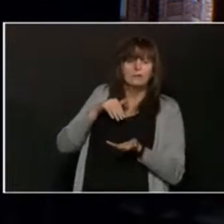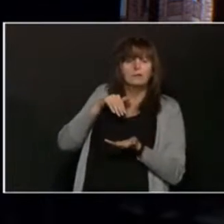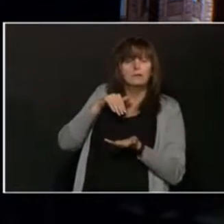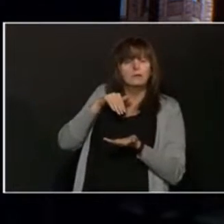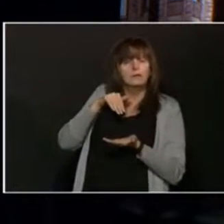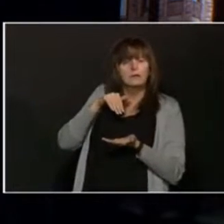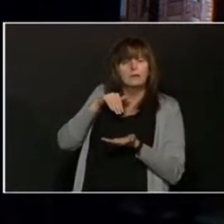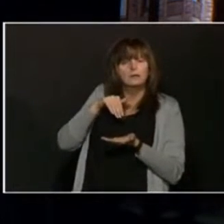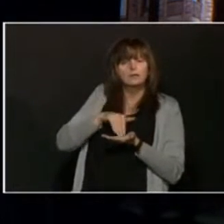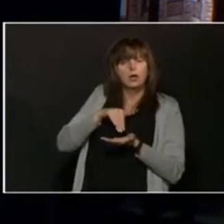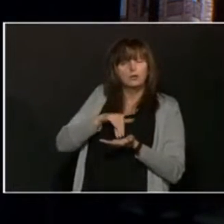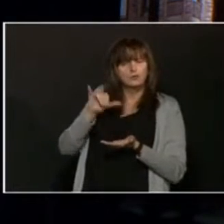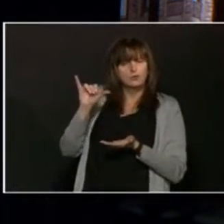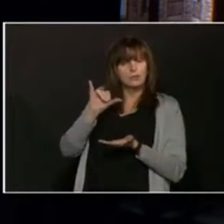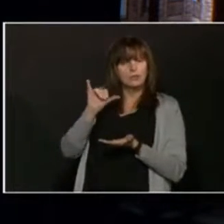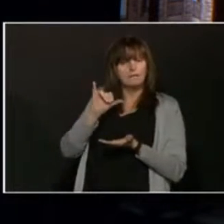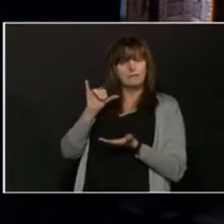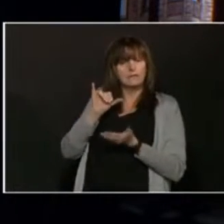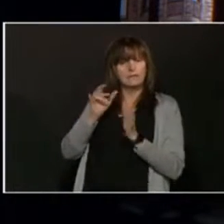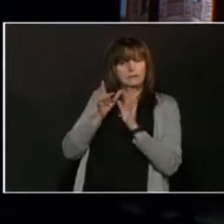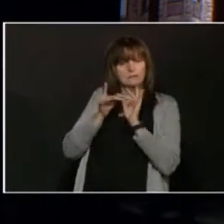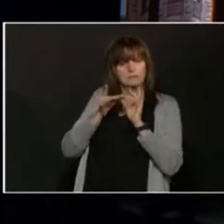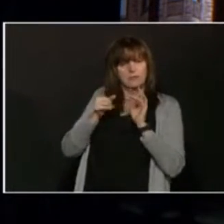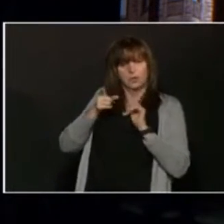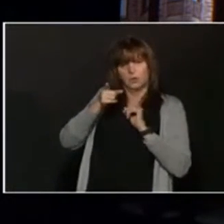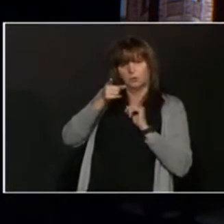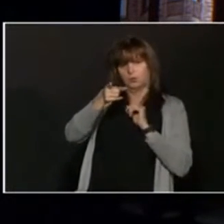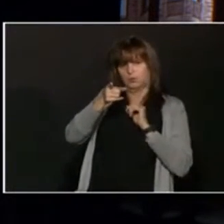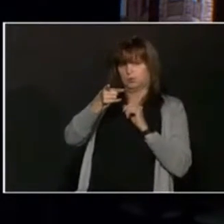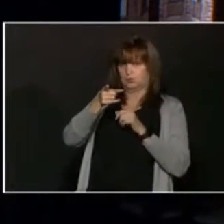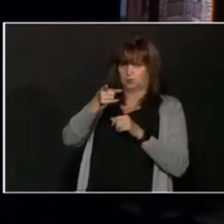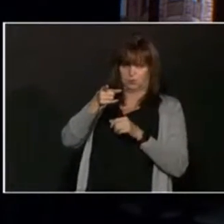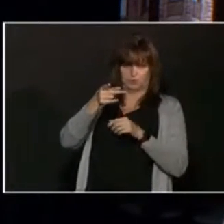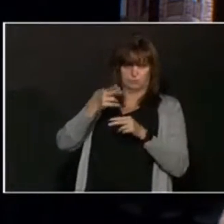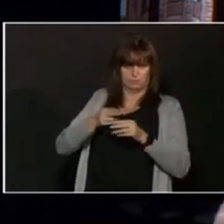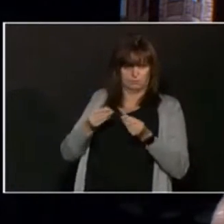you. You mentioned more serious measures needing to be enacted.